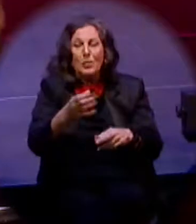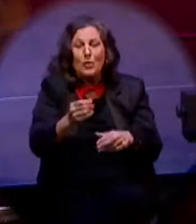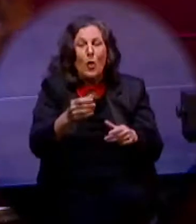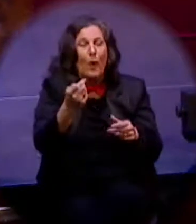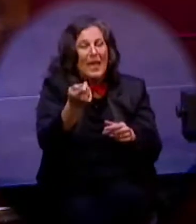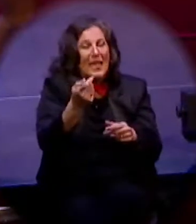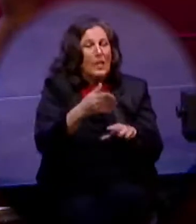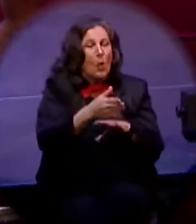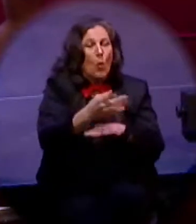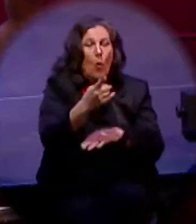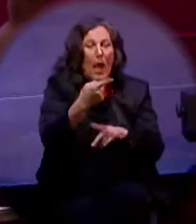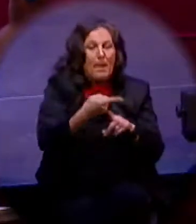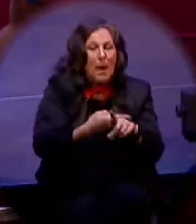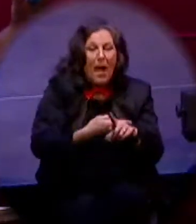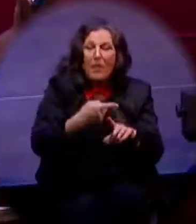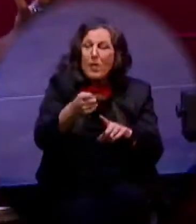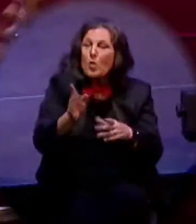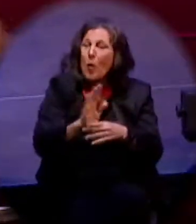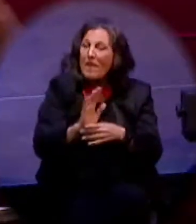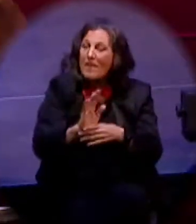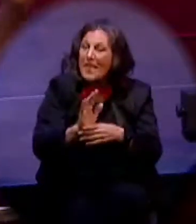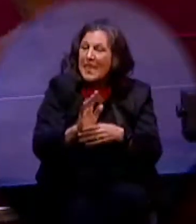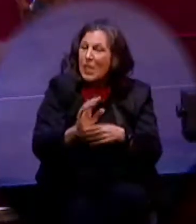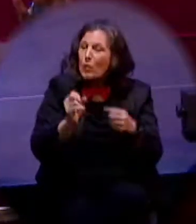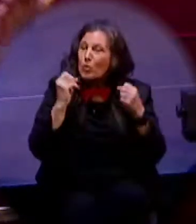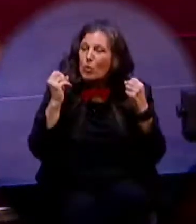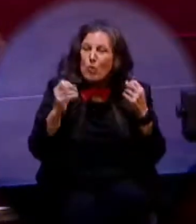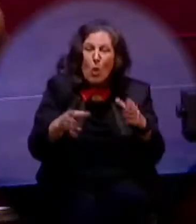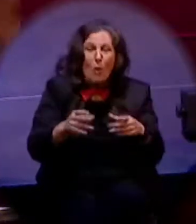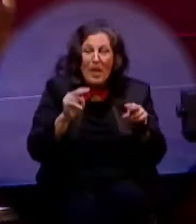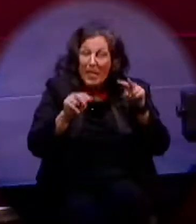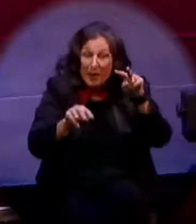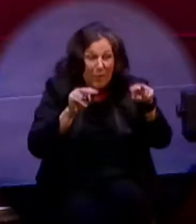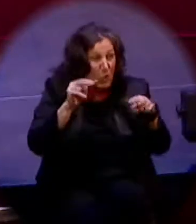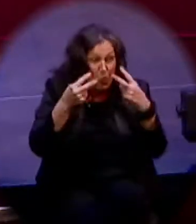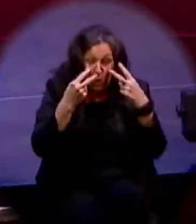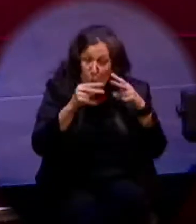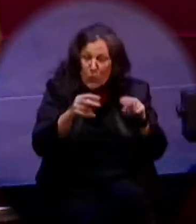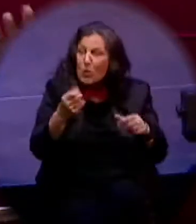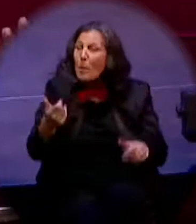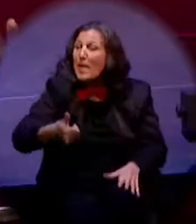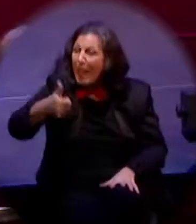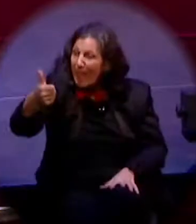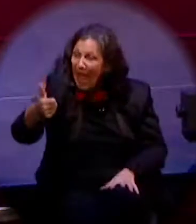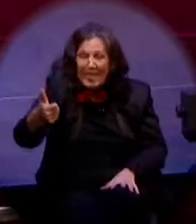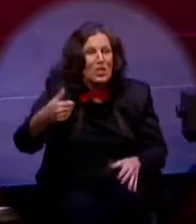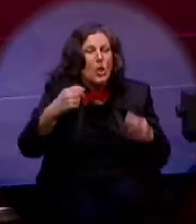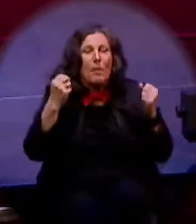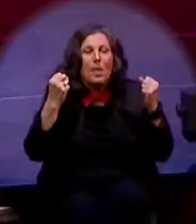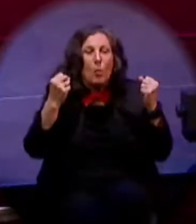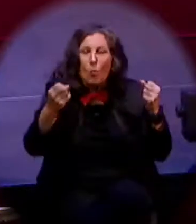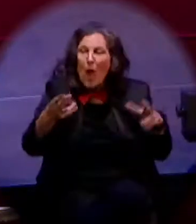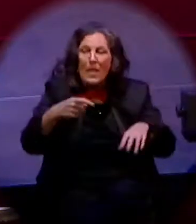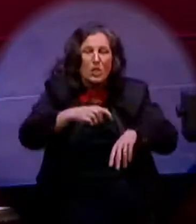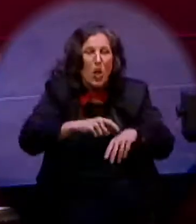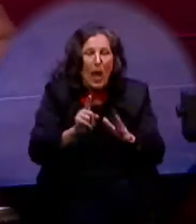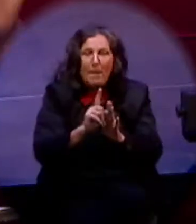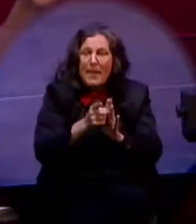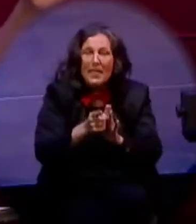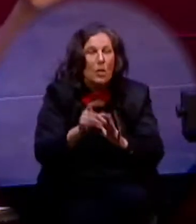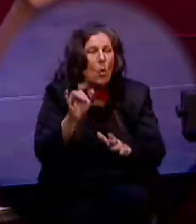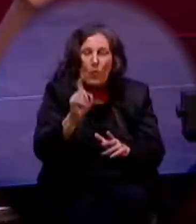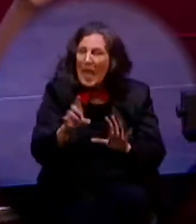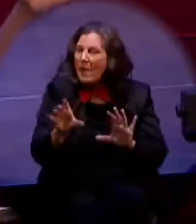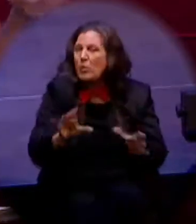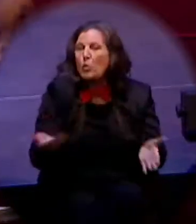a little over 1 month, your videos garnered so many views and so many likes, so many watch time minutes, and so we were just like, we